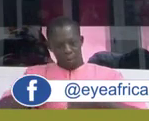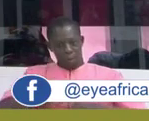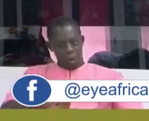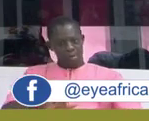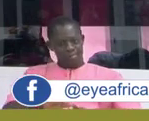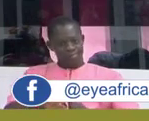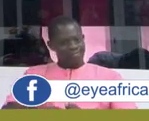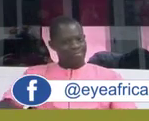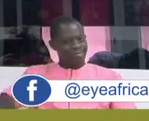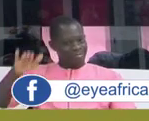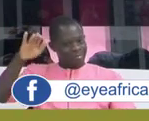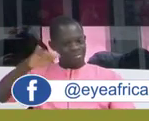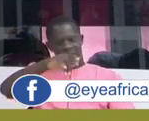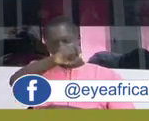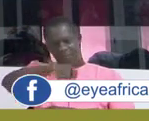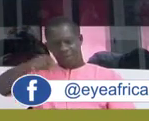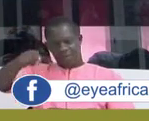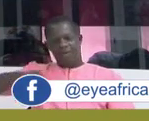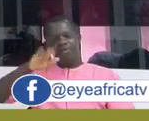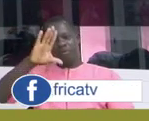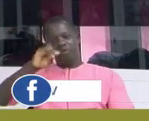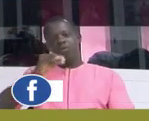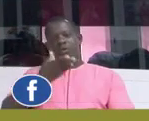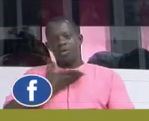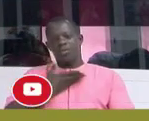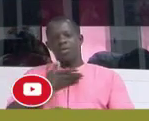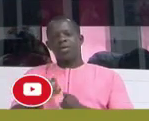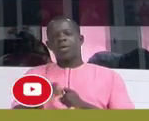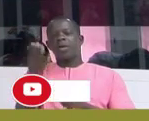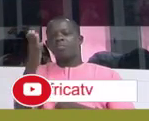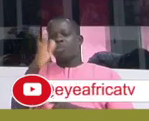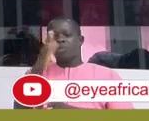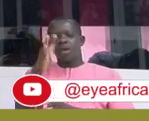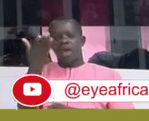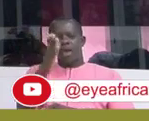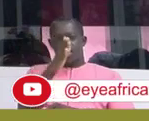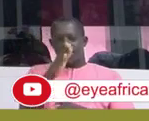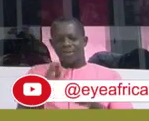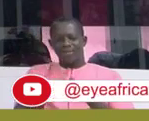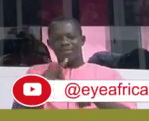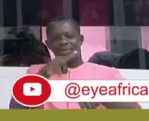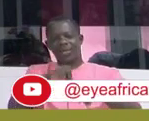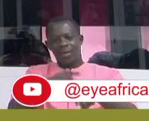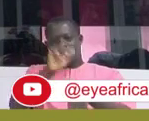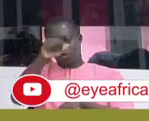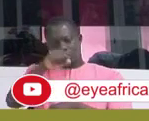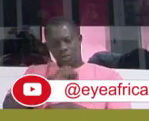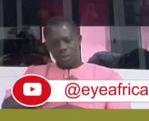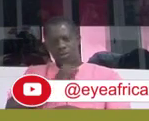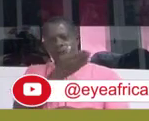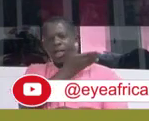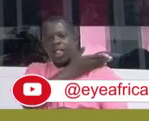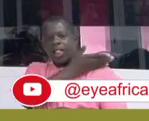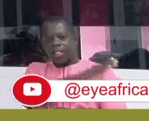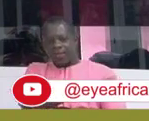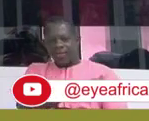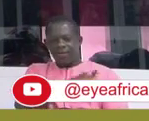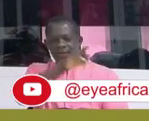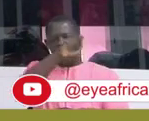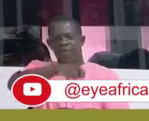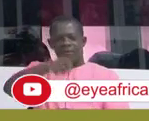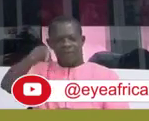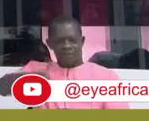I can say we were born into farming. Did you at any point in time uh